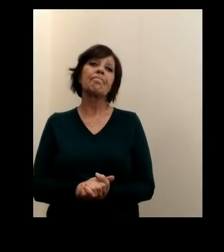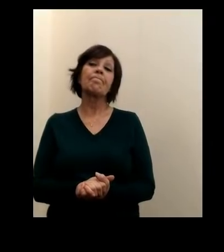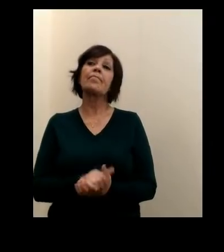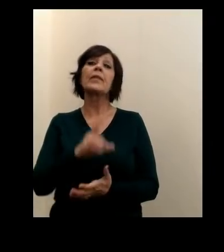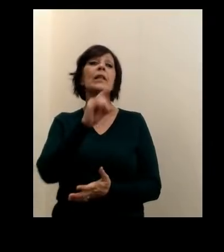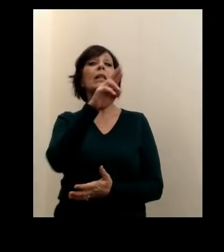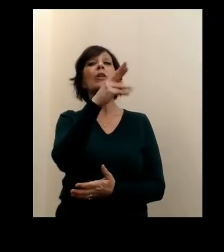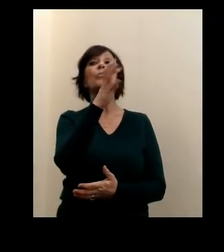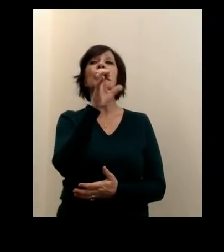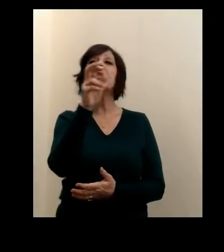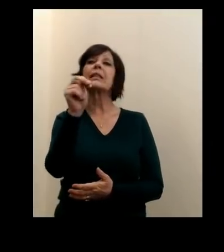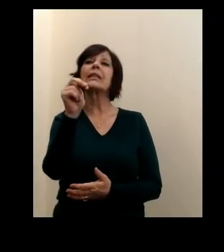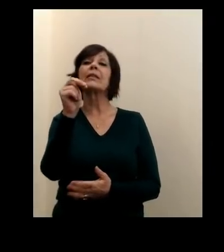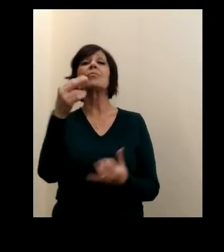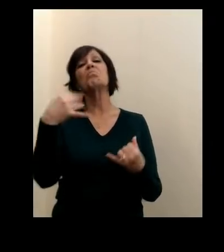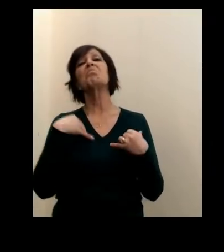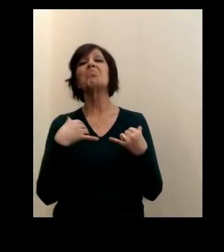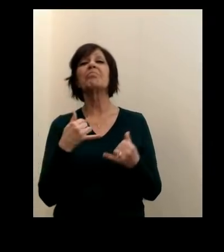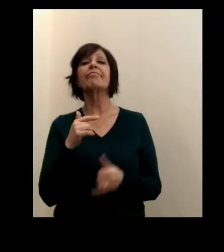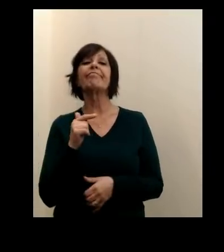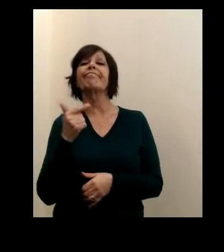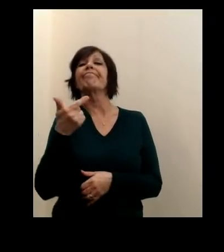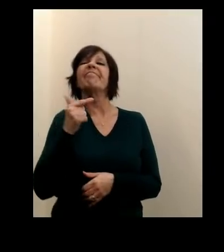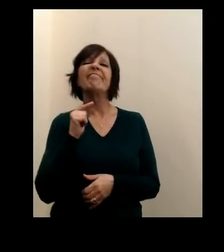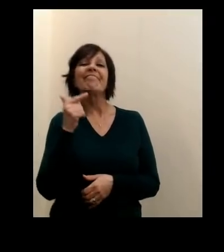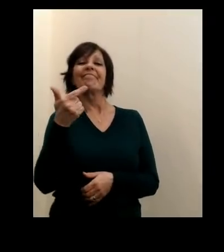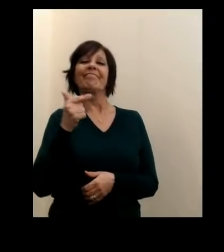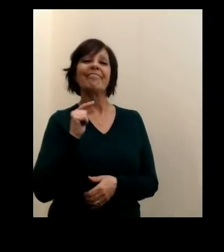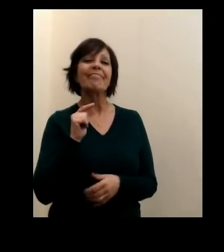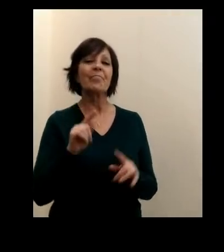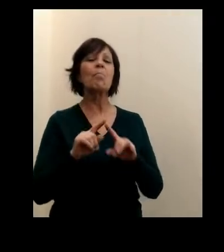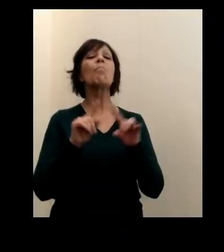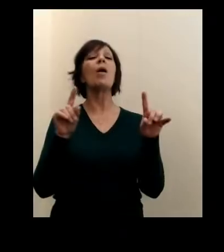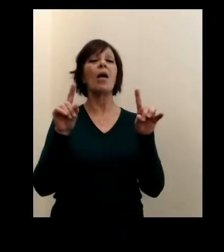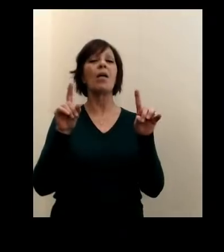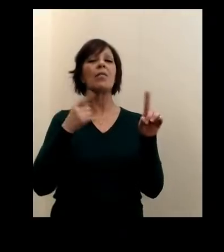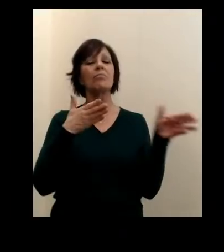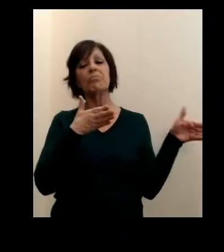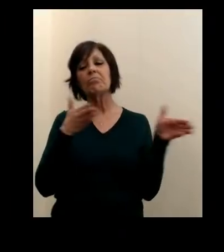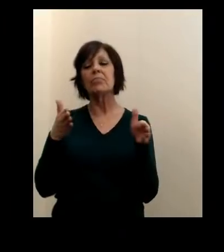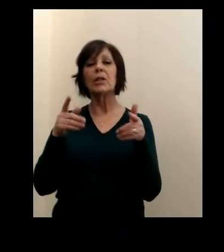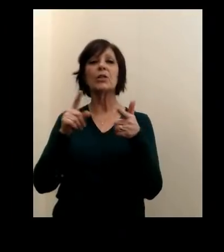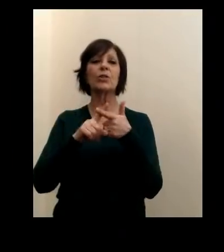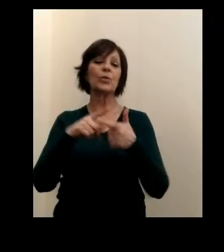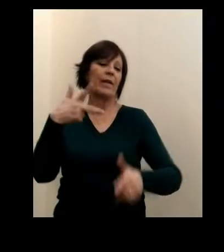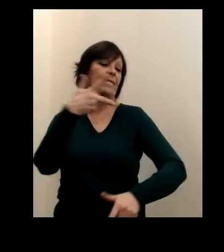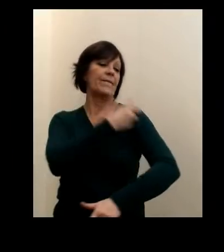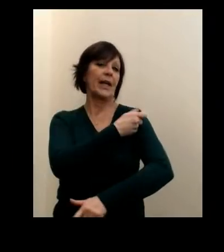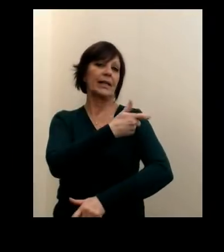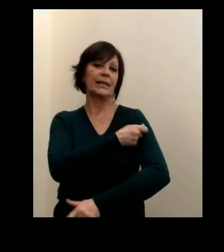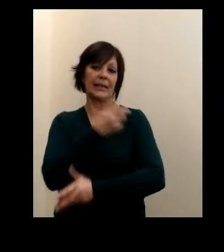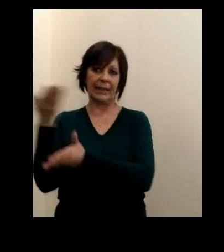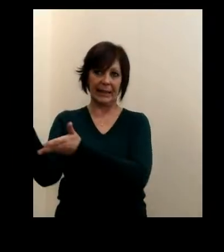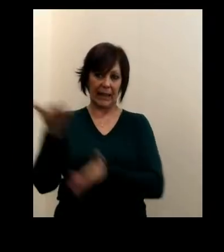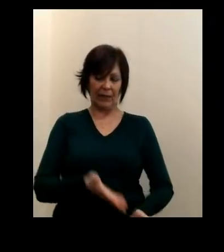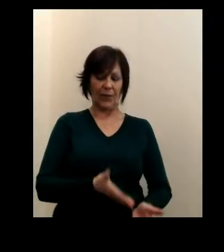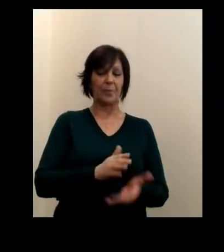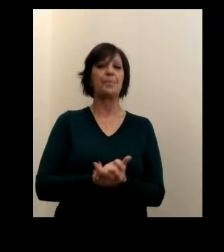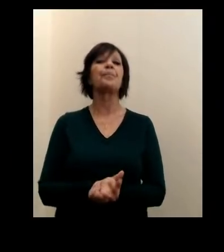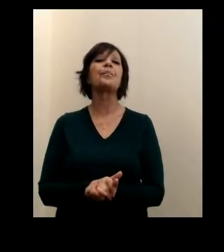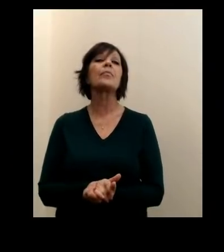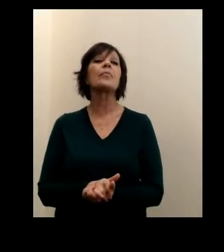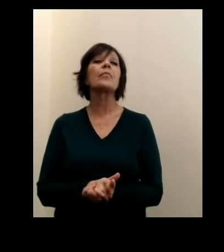Dr. Burstein and I are going to play a little back and forth here, but we did want to move right into vaccine delivery in Erie County. Since